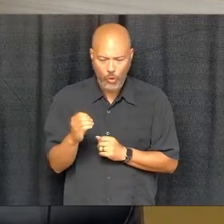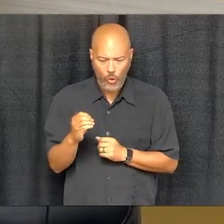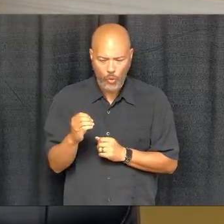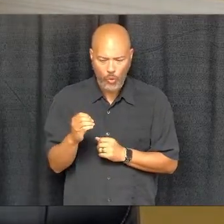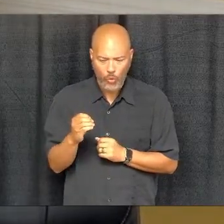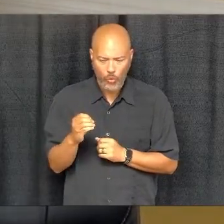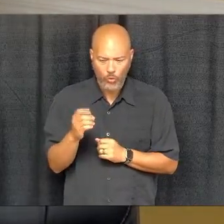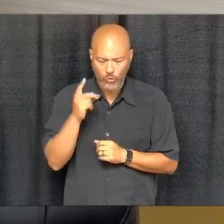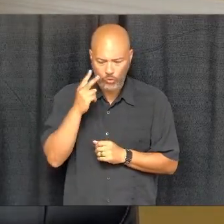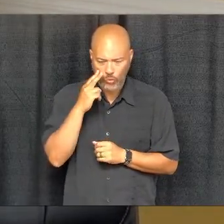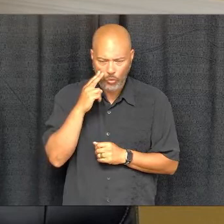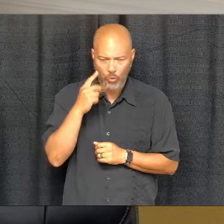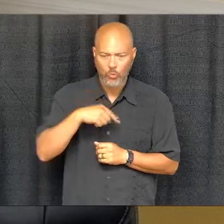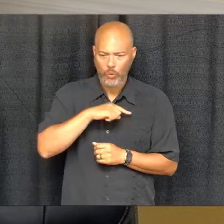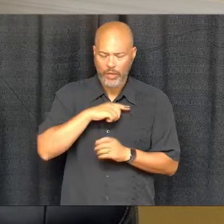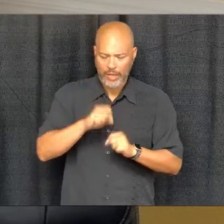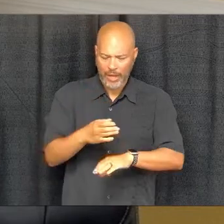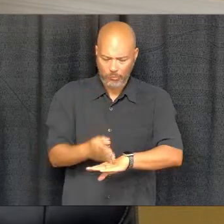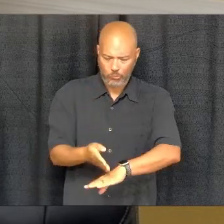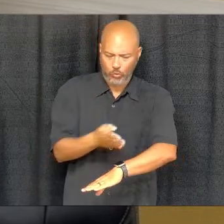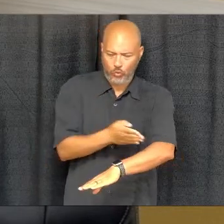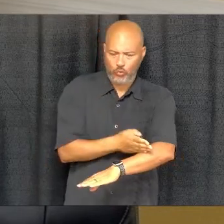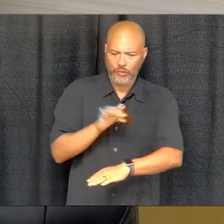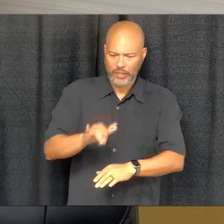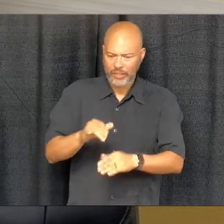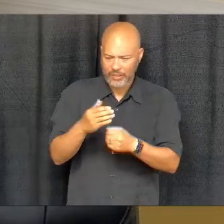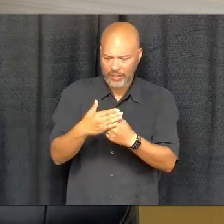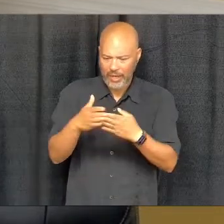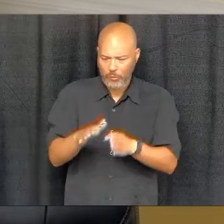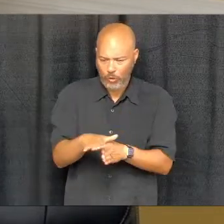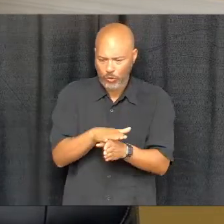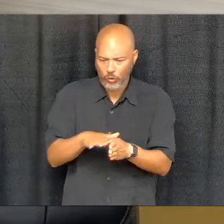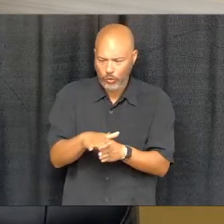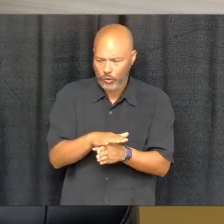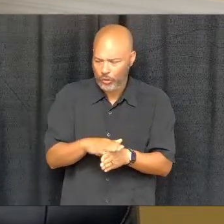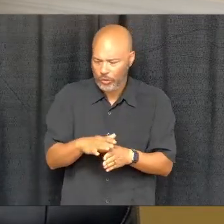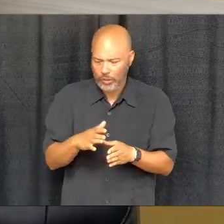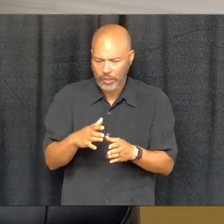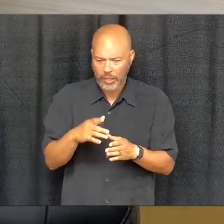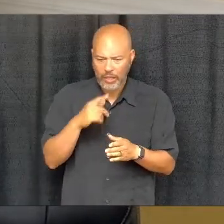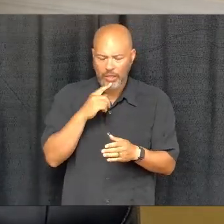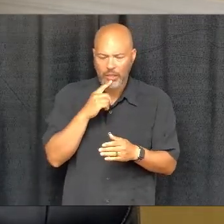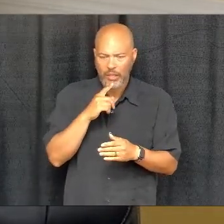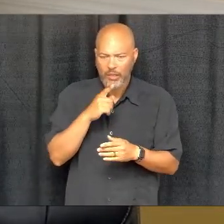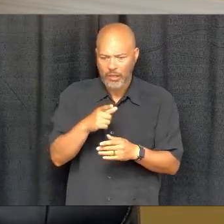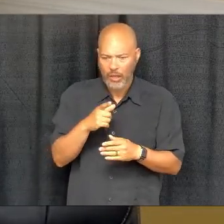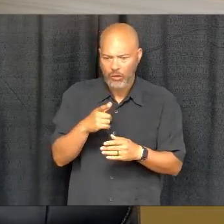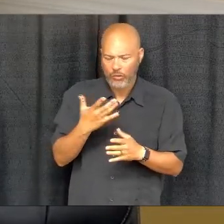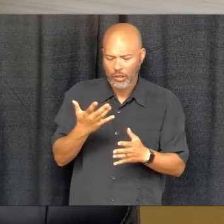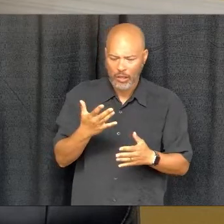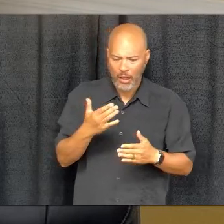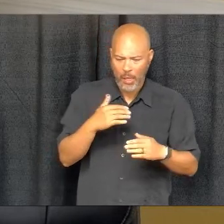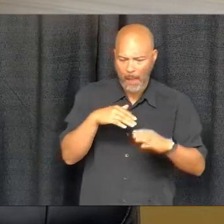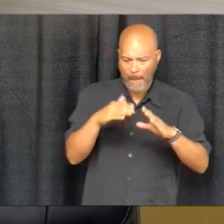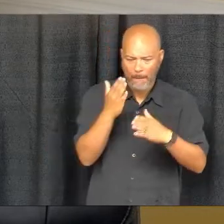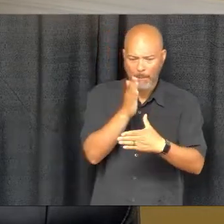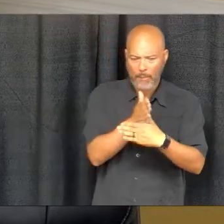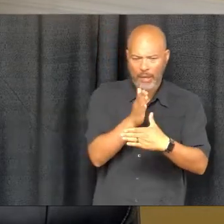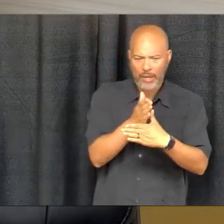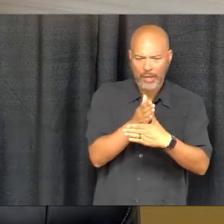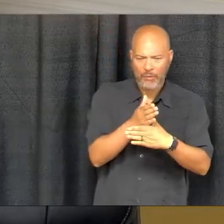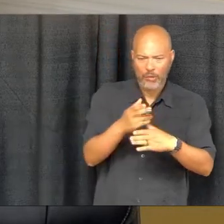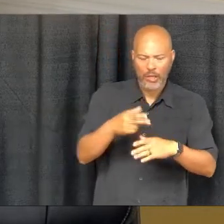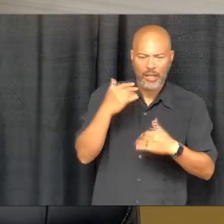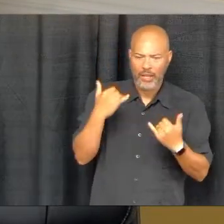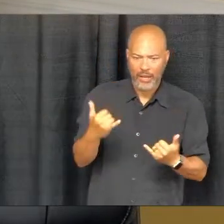to see that we could restore this neighborhood. This was a moderate to high-class African-American neighborhood. Today,